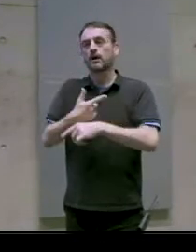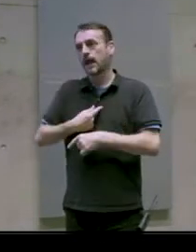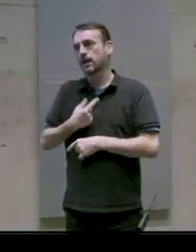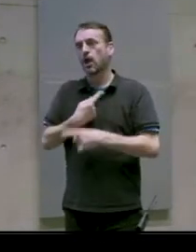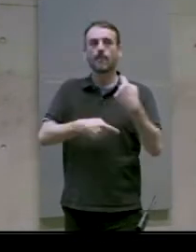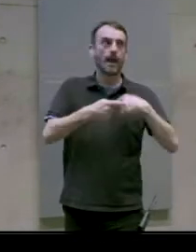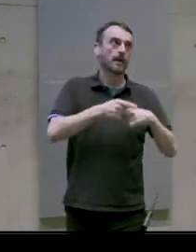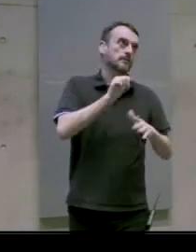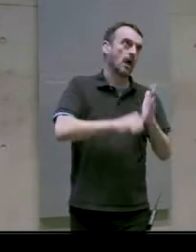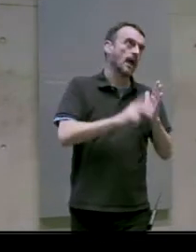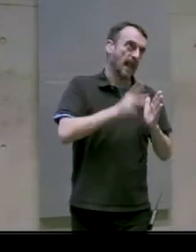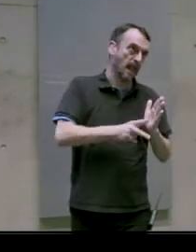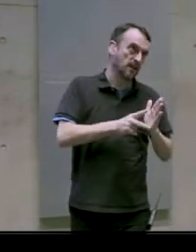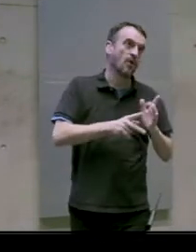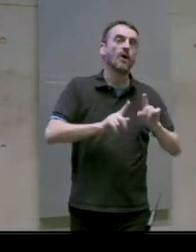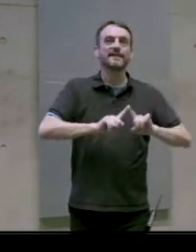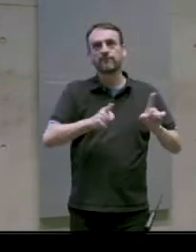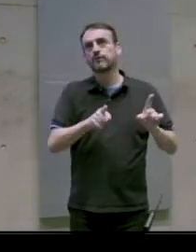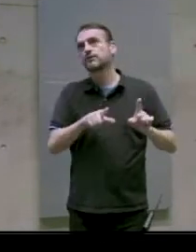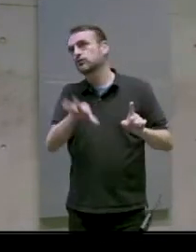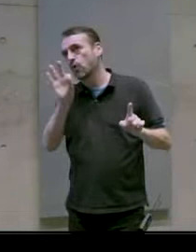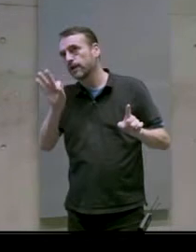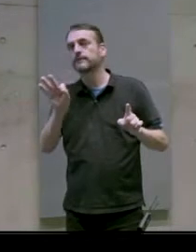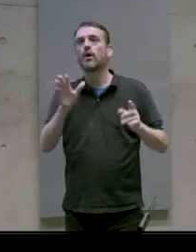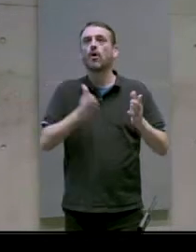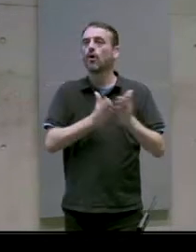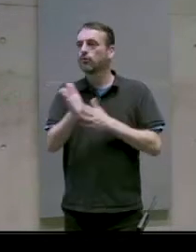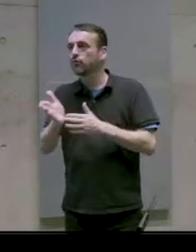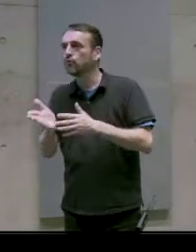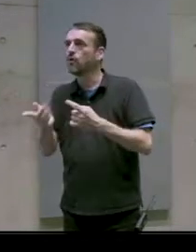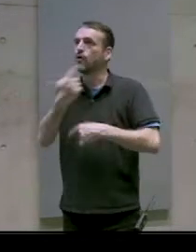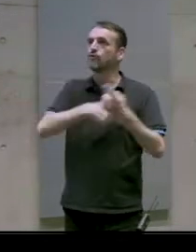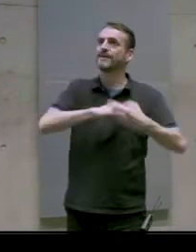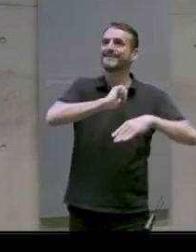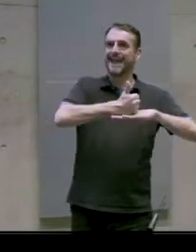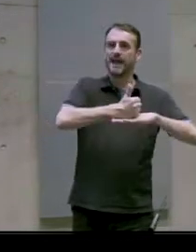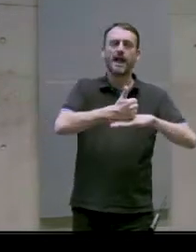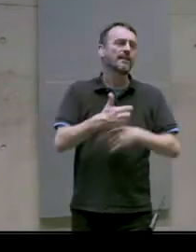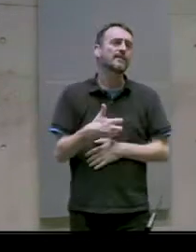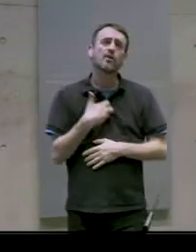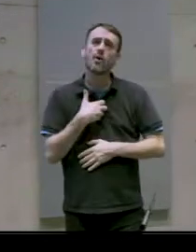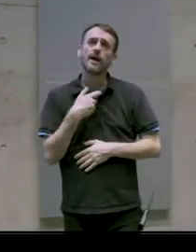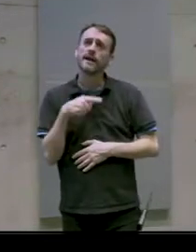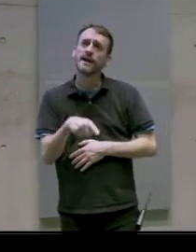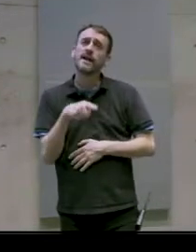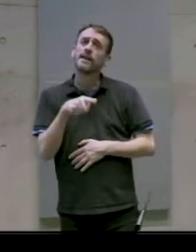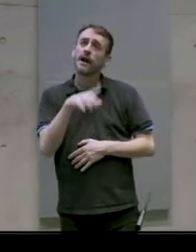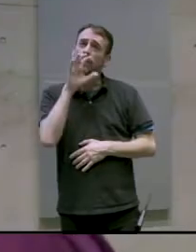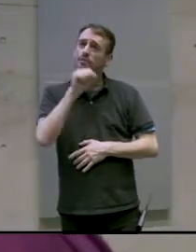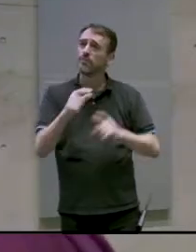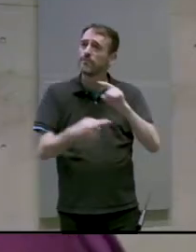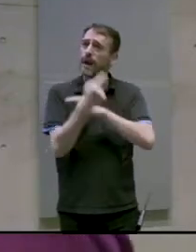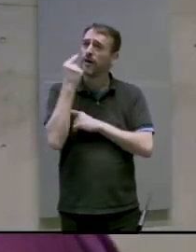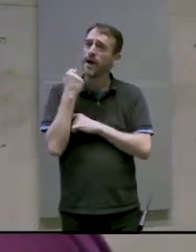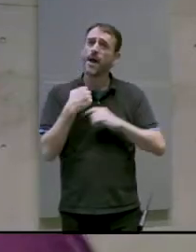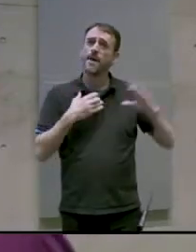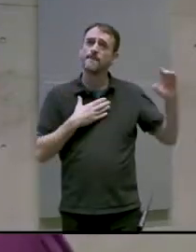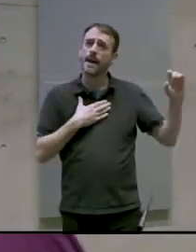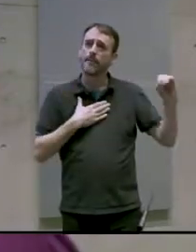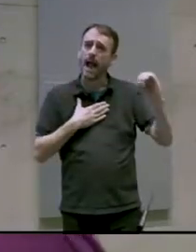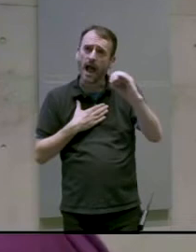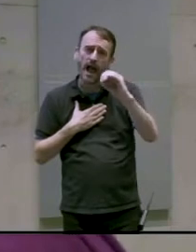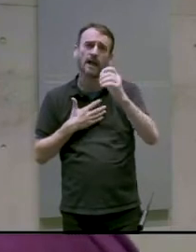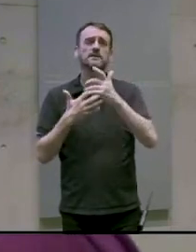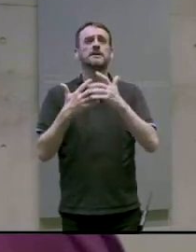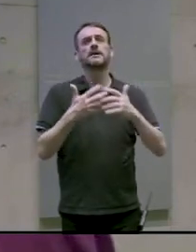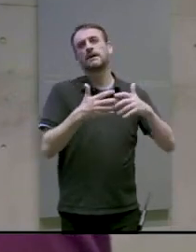this point, choose something different or get reset a long way. And it's like, that's just annoying, you know. We used to have that with Pac-Man and Space Invaders. It's like kill you, start again,